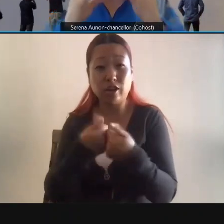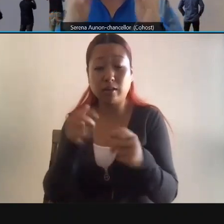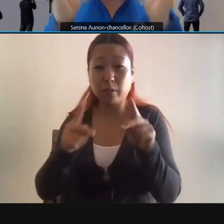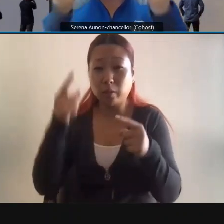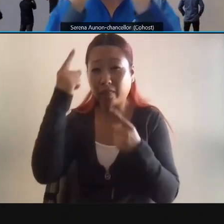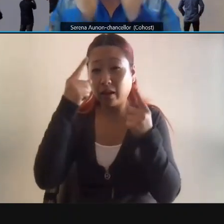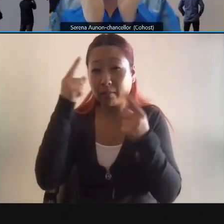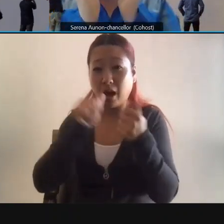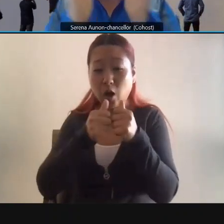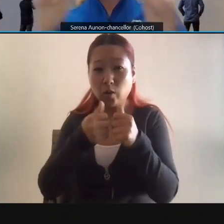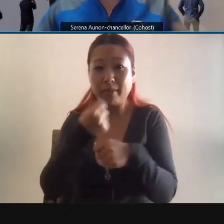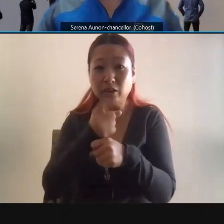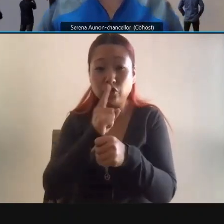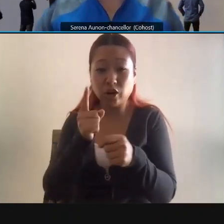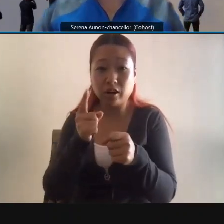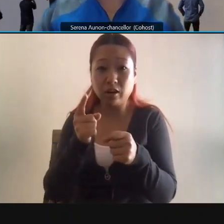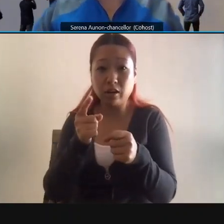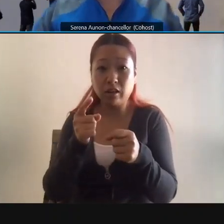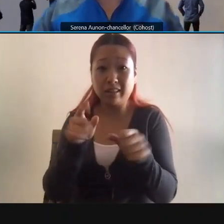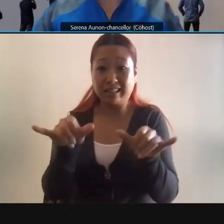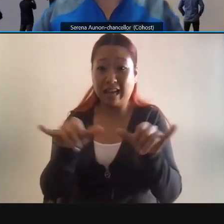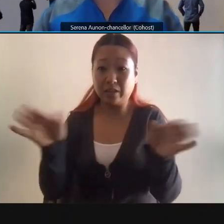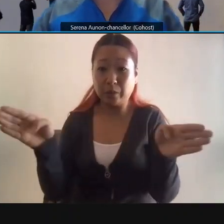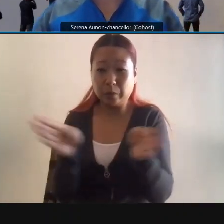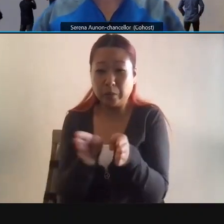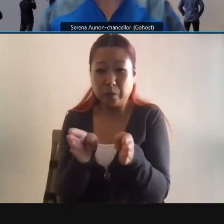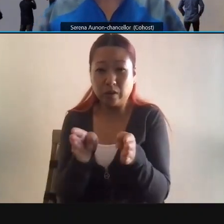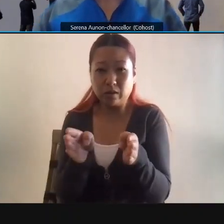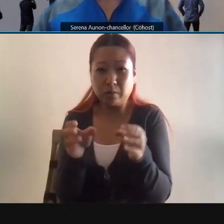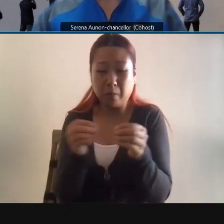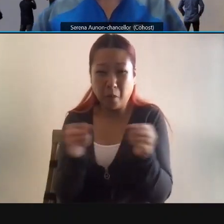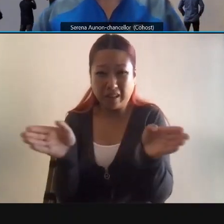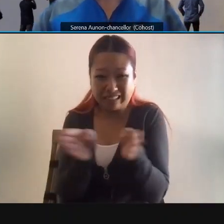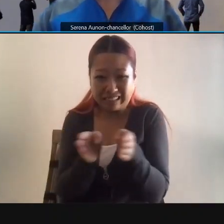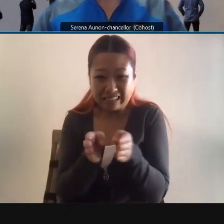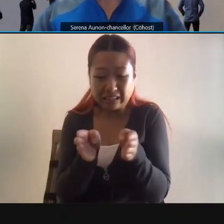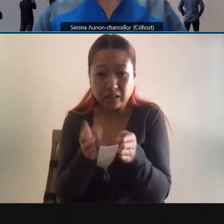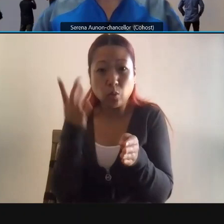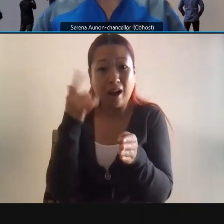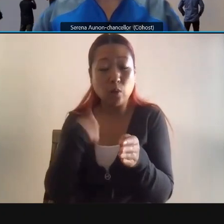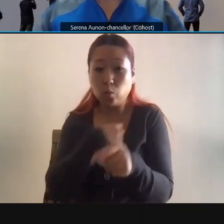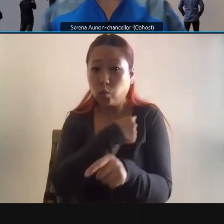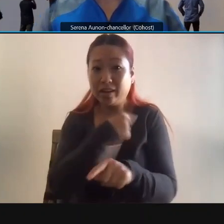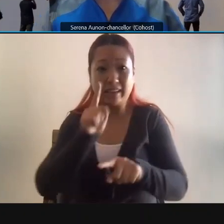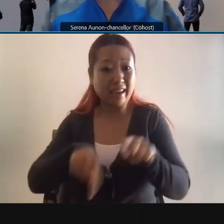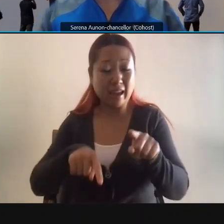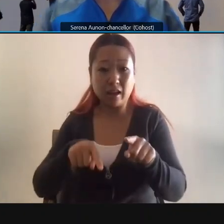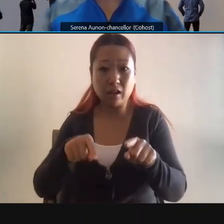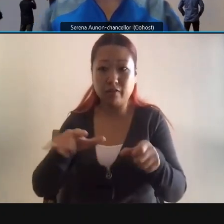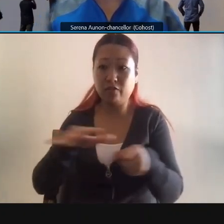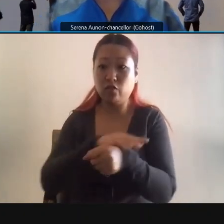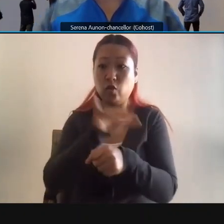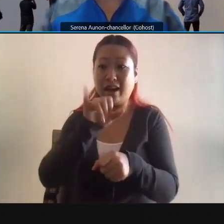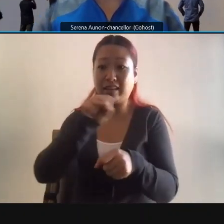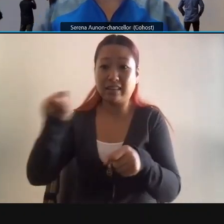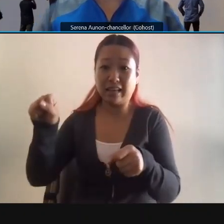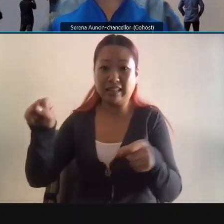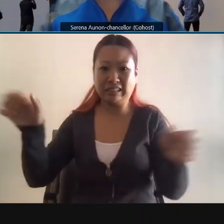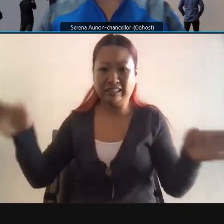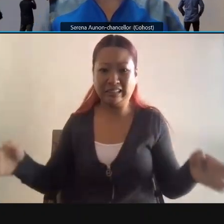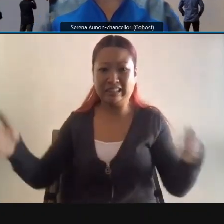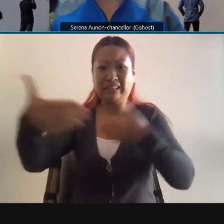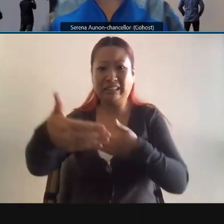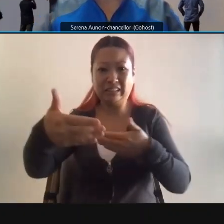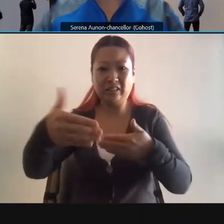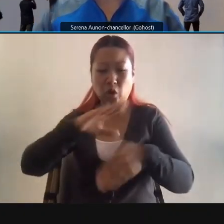miniaturize everything? How do we shrink that kit down? Because we cannot carry the full ISS suite of medical